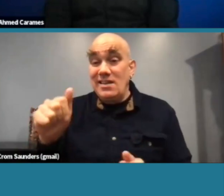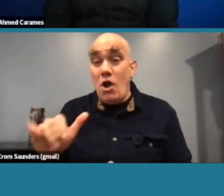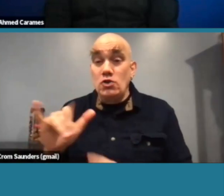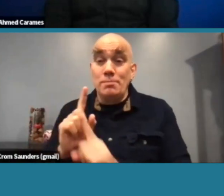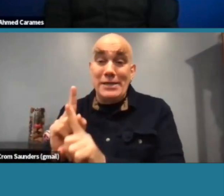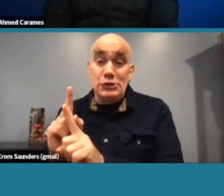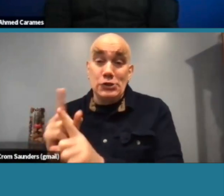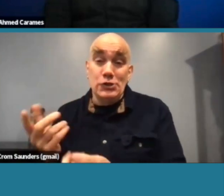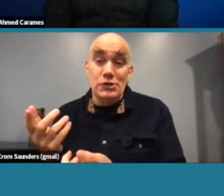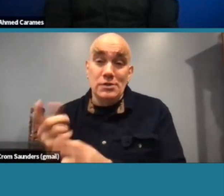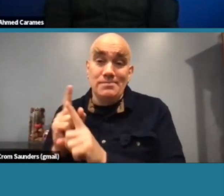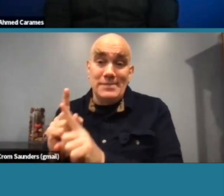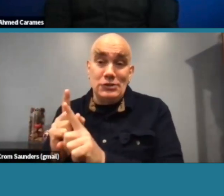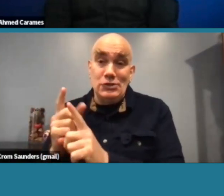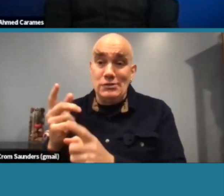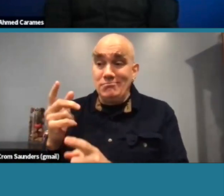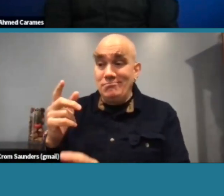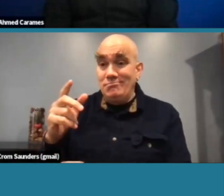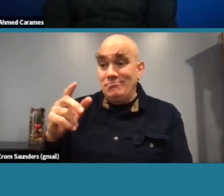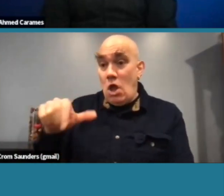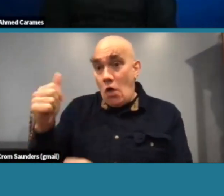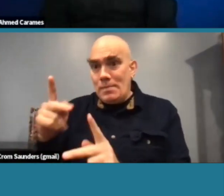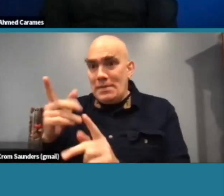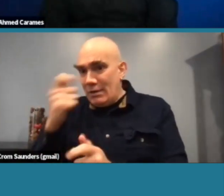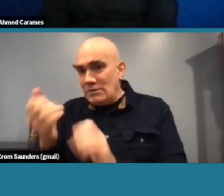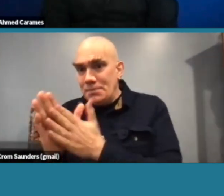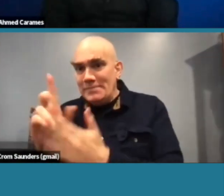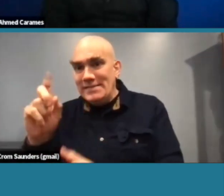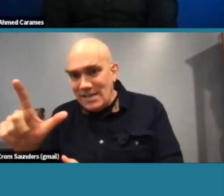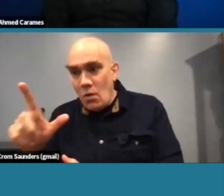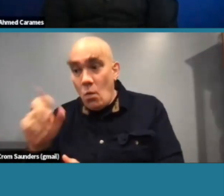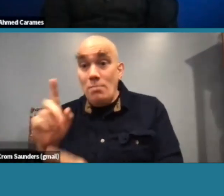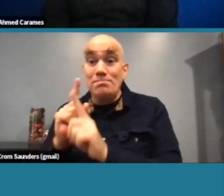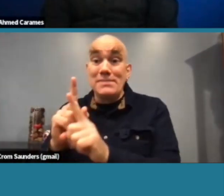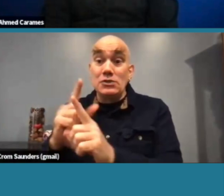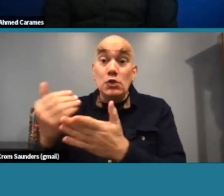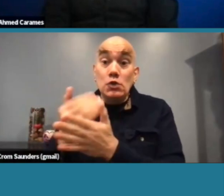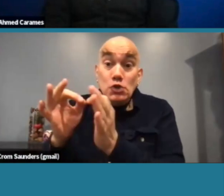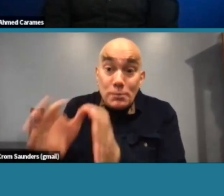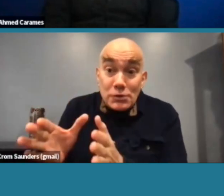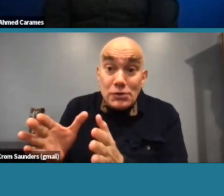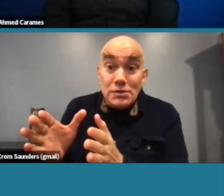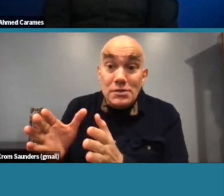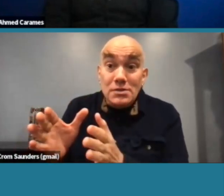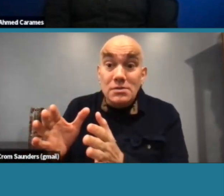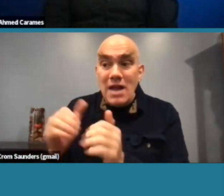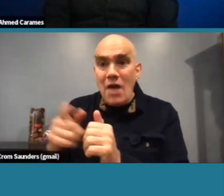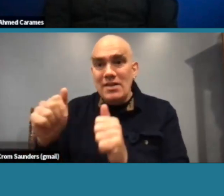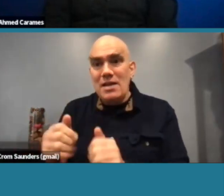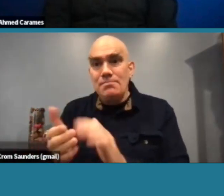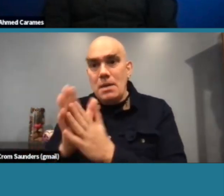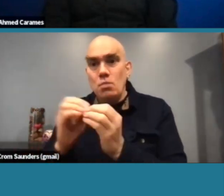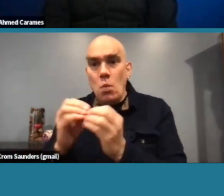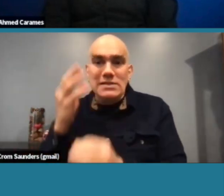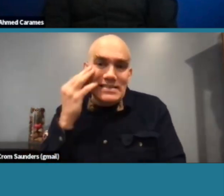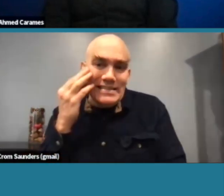list can go on and on. It's not there, but dazzles can also be mentors. There are other people that are sometimes interested in